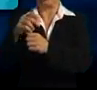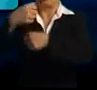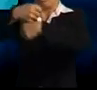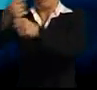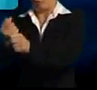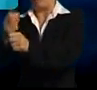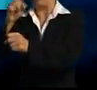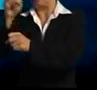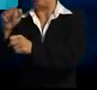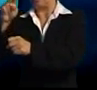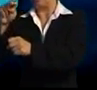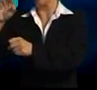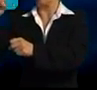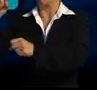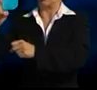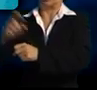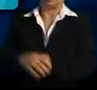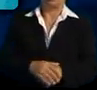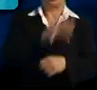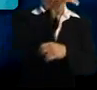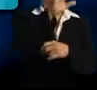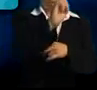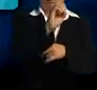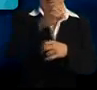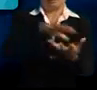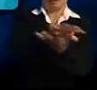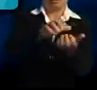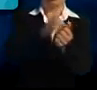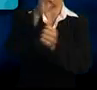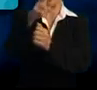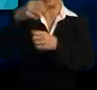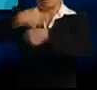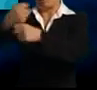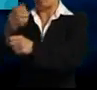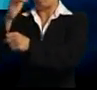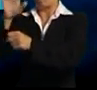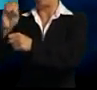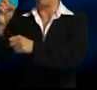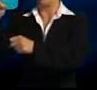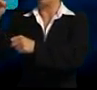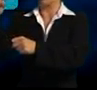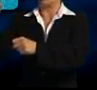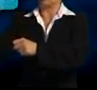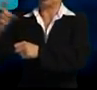zinc oxide, while iron reacts with oxygen to form iron oxide.